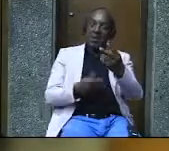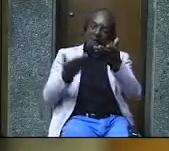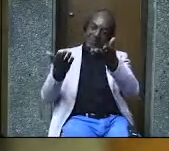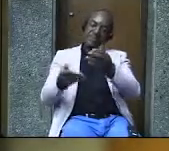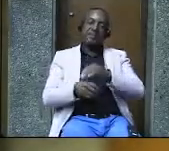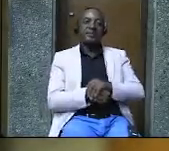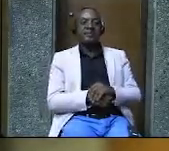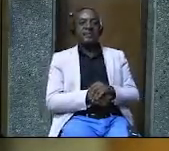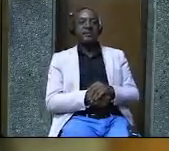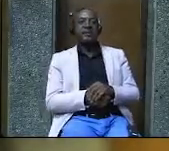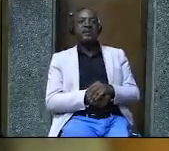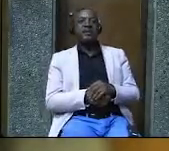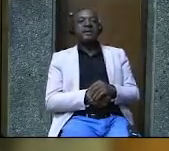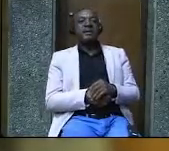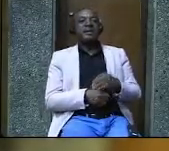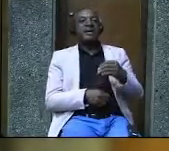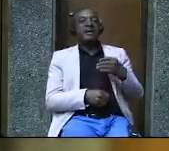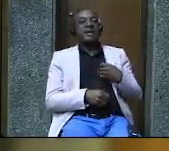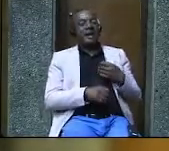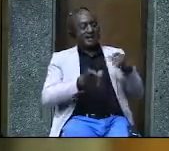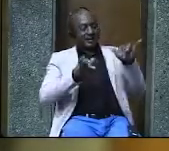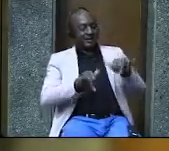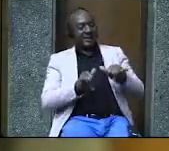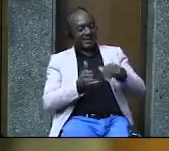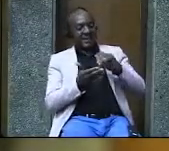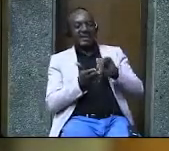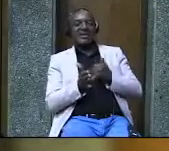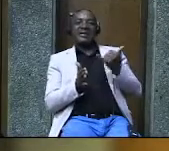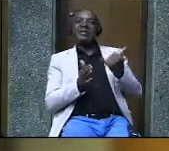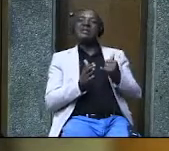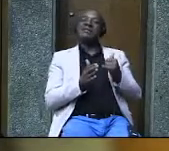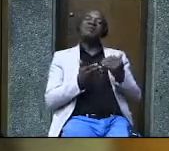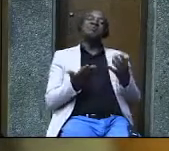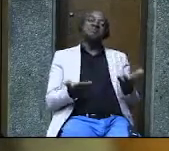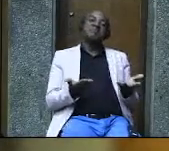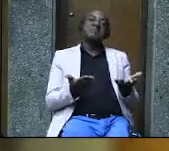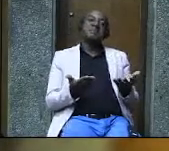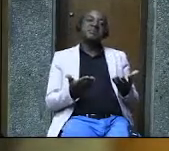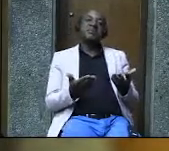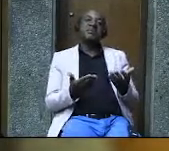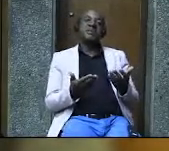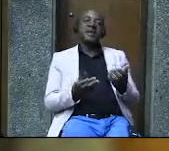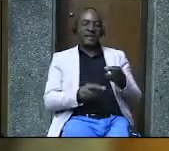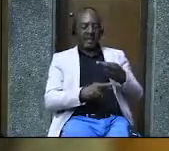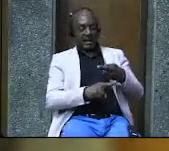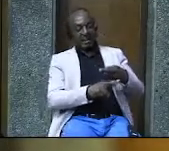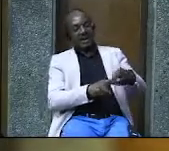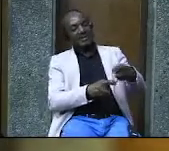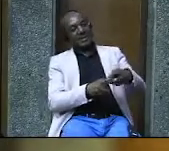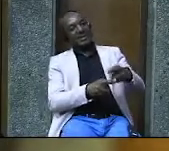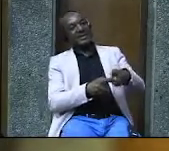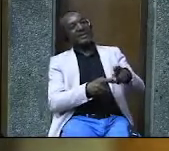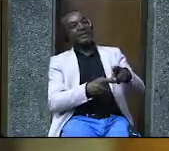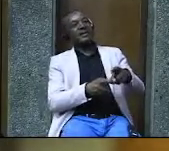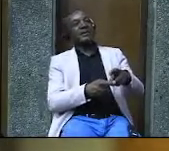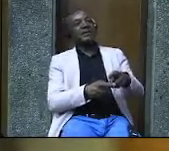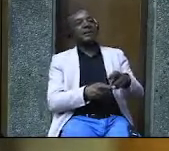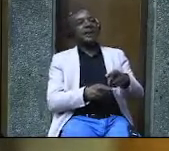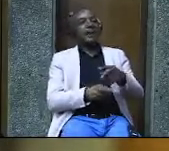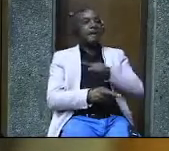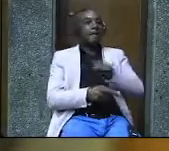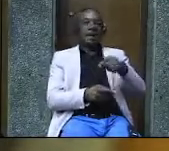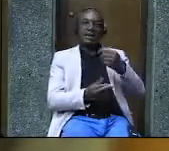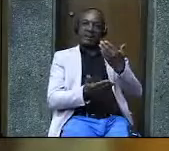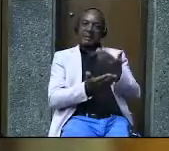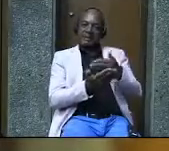gona jwale ntse re dutse re batho ba dutseng strateng batho ba bangwe ba dutse mo ba dutseng teng ba hirile ba tejelwa bosiu le motsheare blake yona